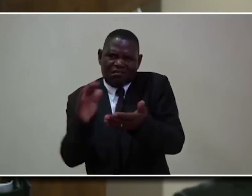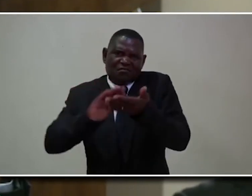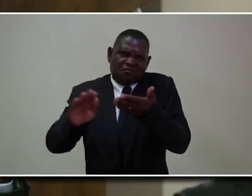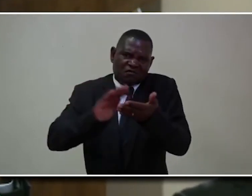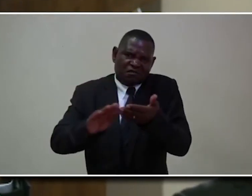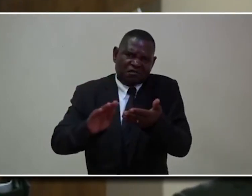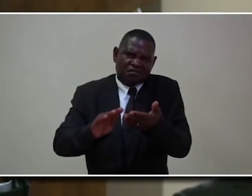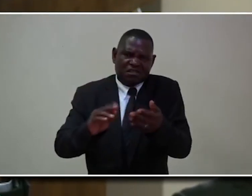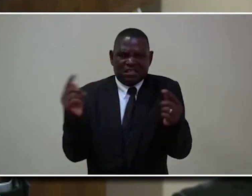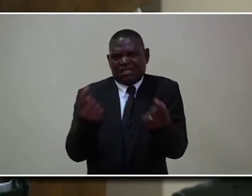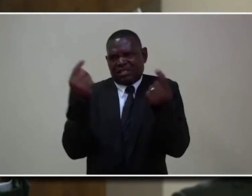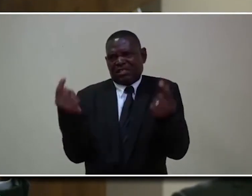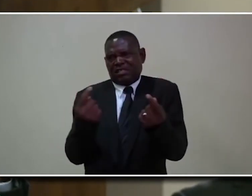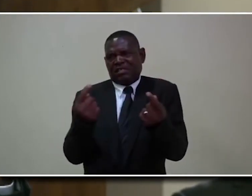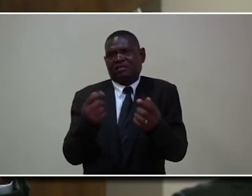Eat